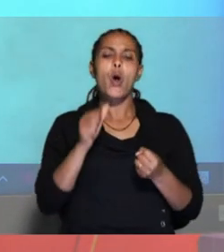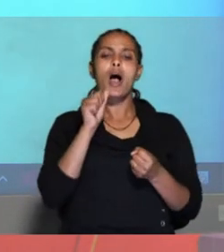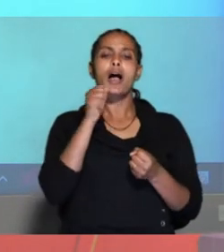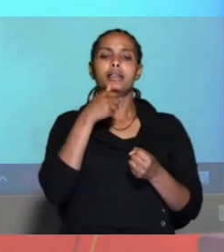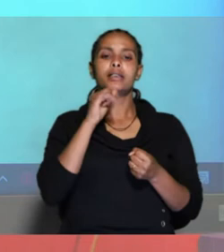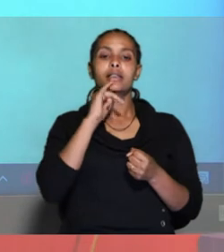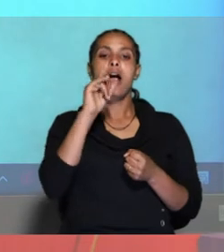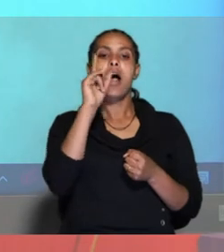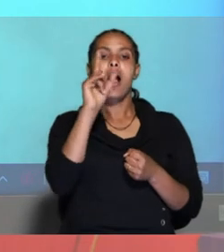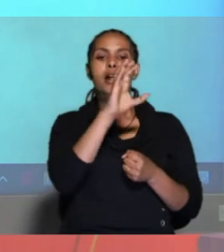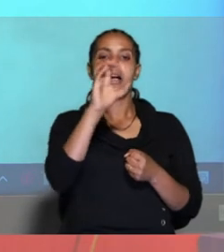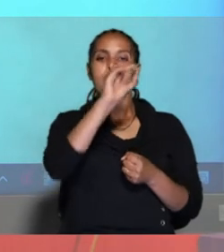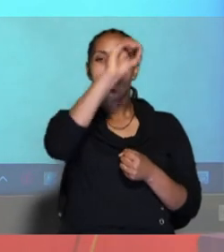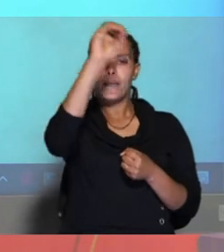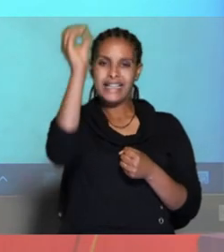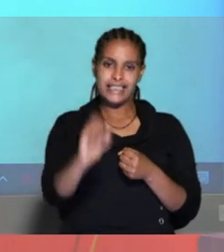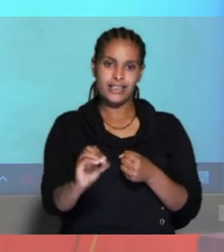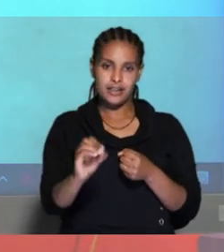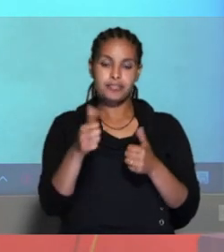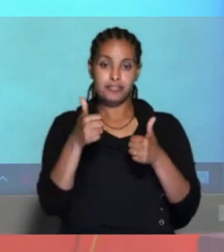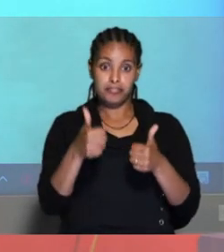is 100%.